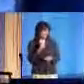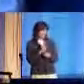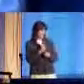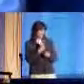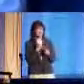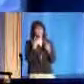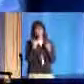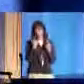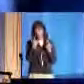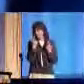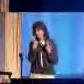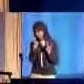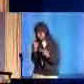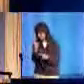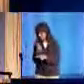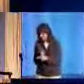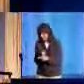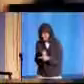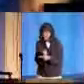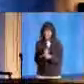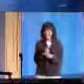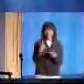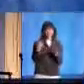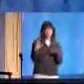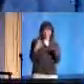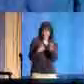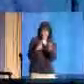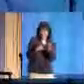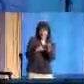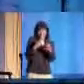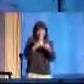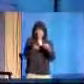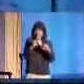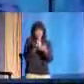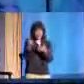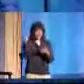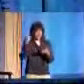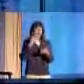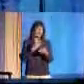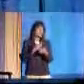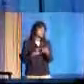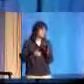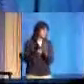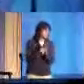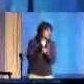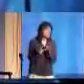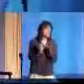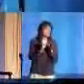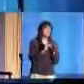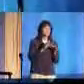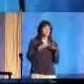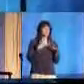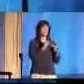Yes? We just talked about that a little bit. A few of us identify with that. And